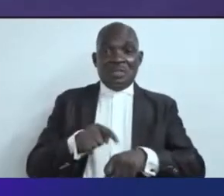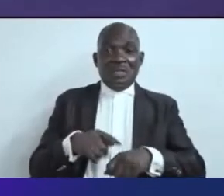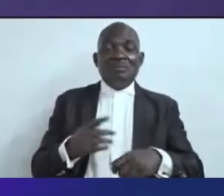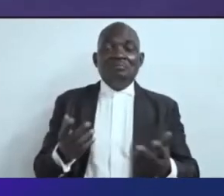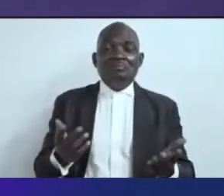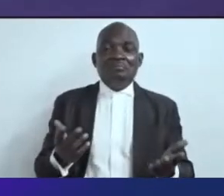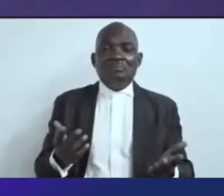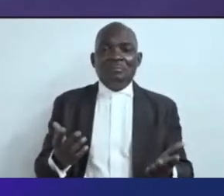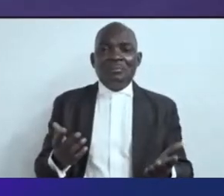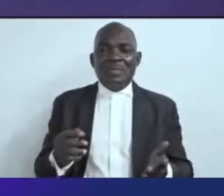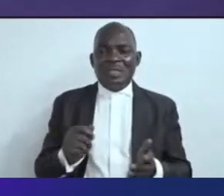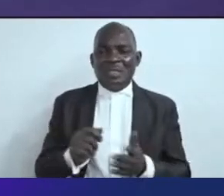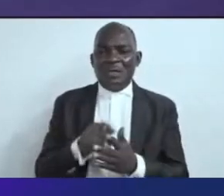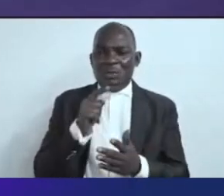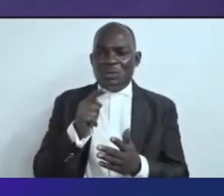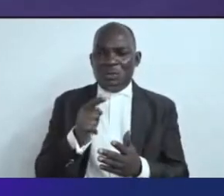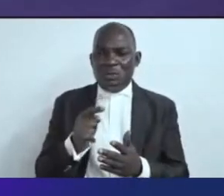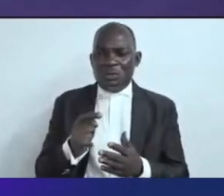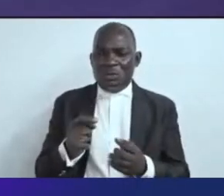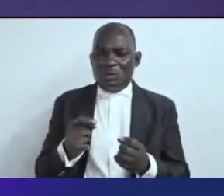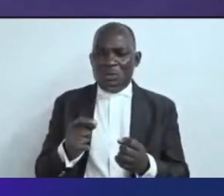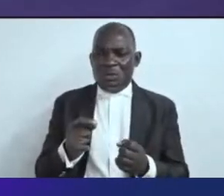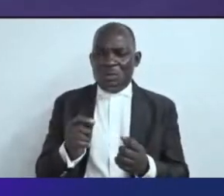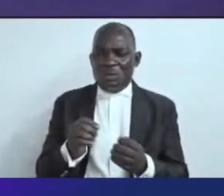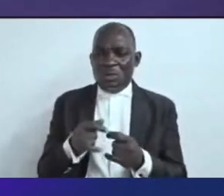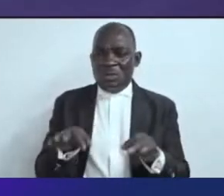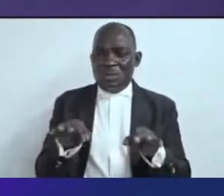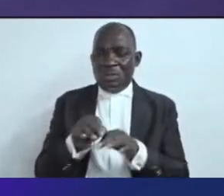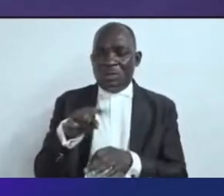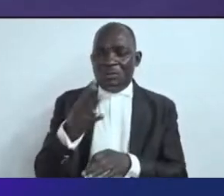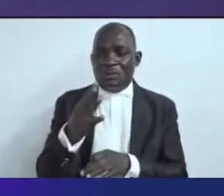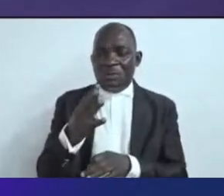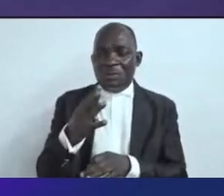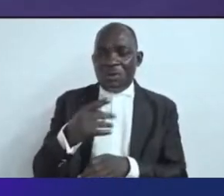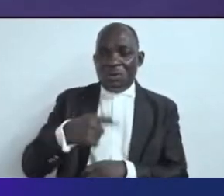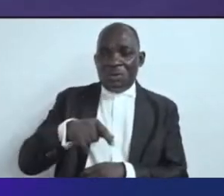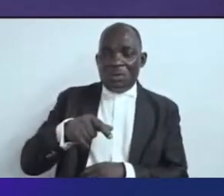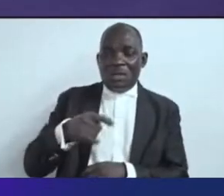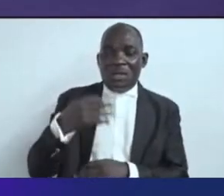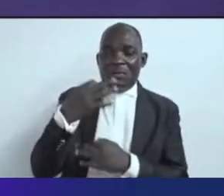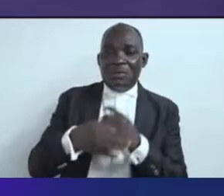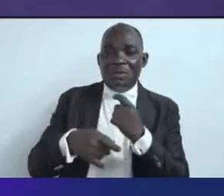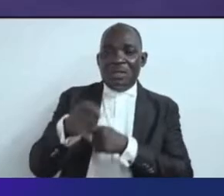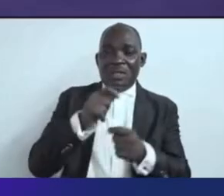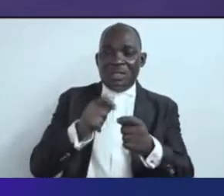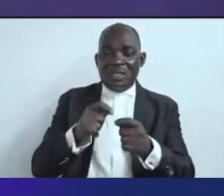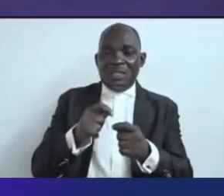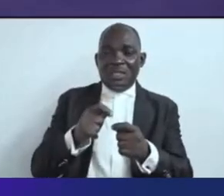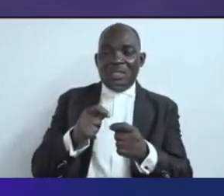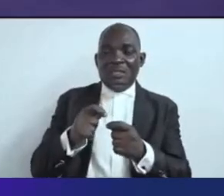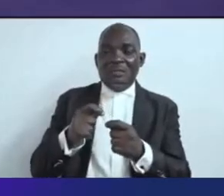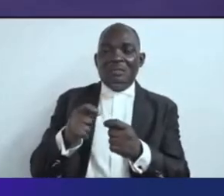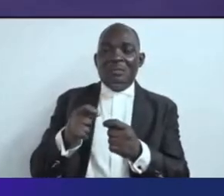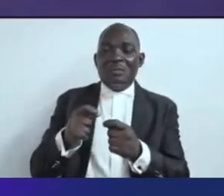is very critical for our fourth quarter foreign exchange inflows.